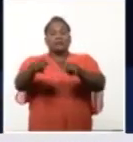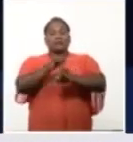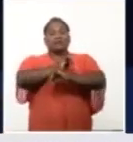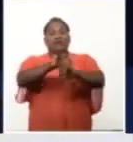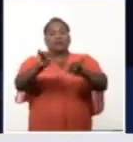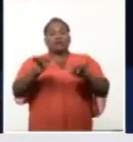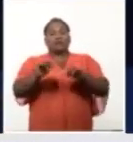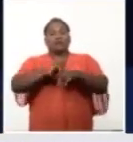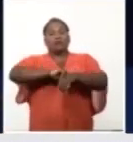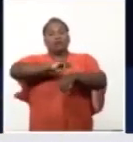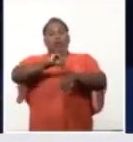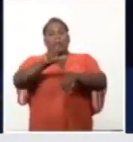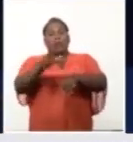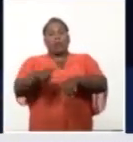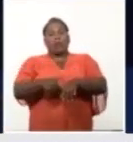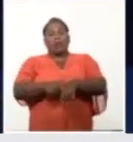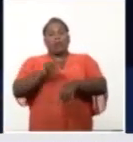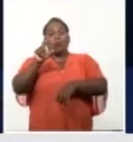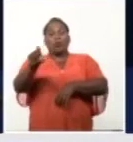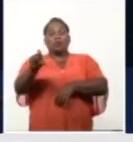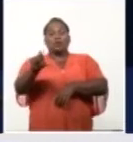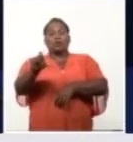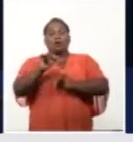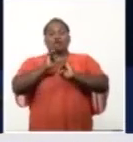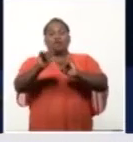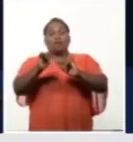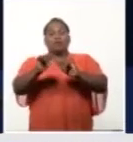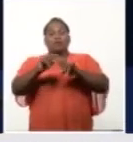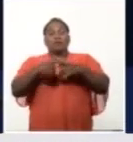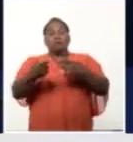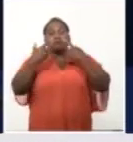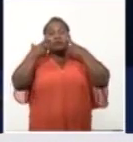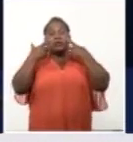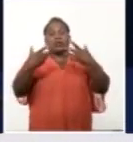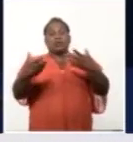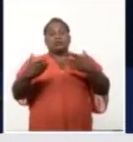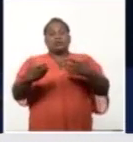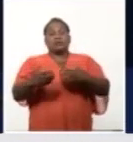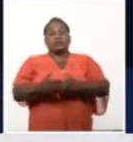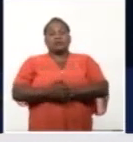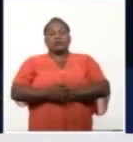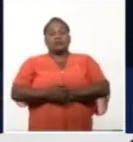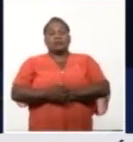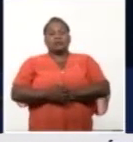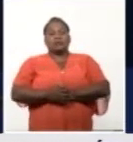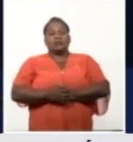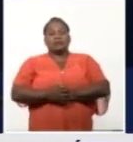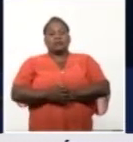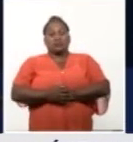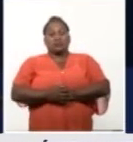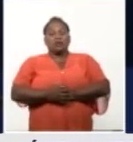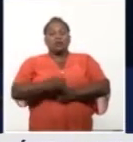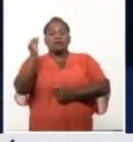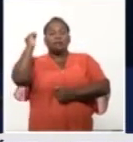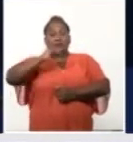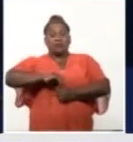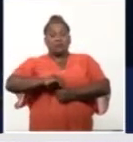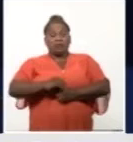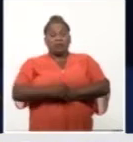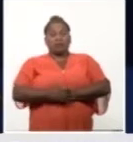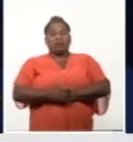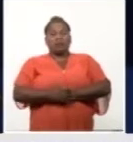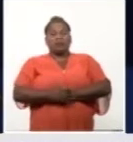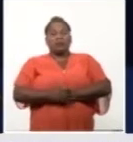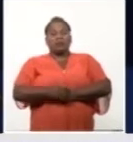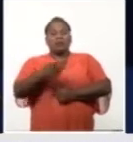And this is the information we had to report today. It took us a little longer because we wanted to insist on what has happened